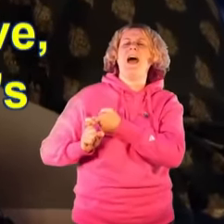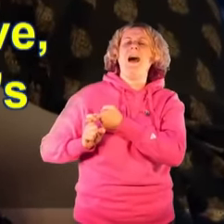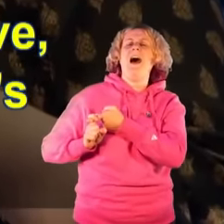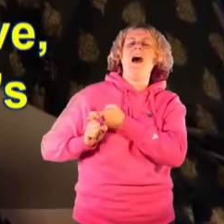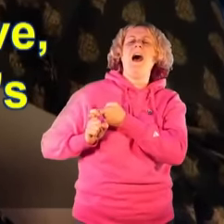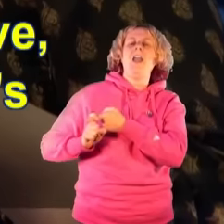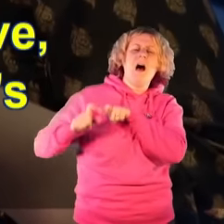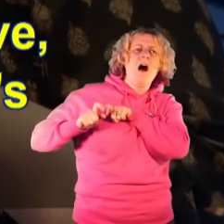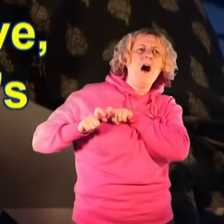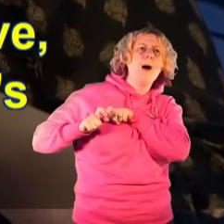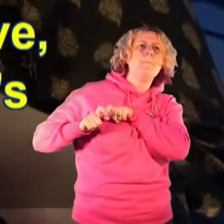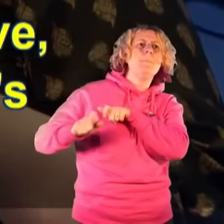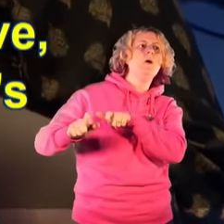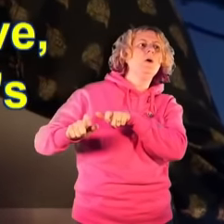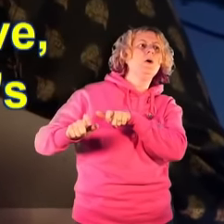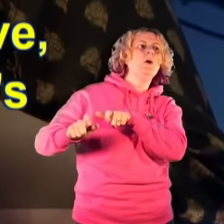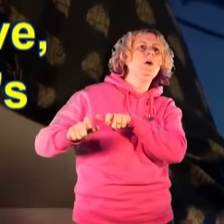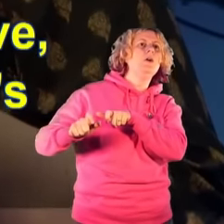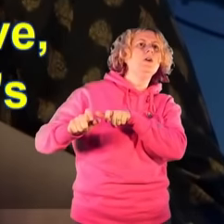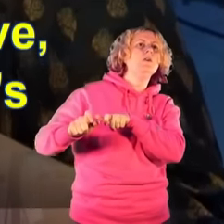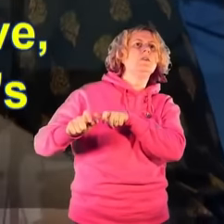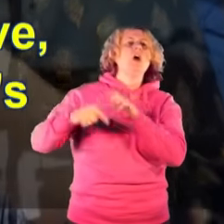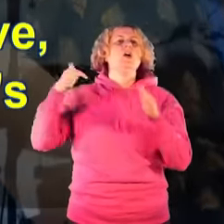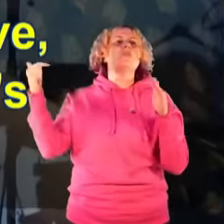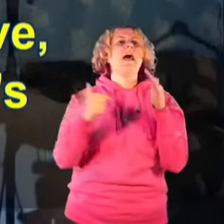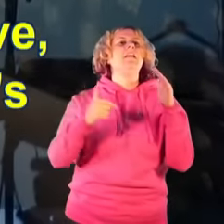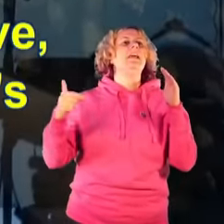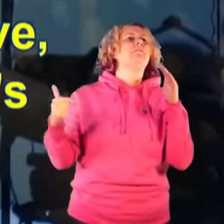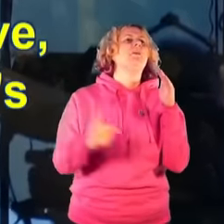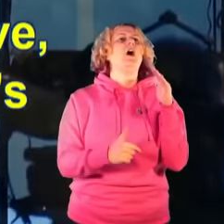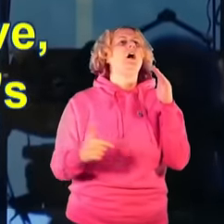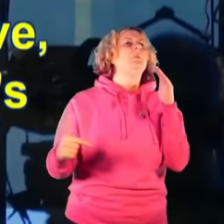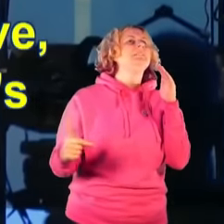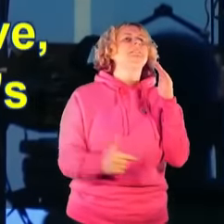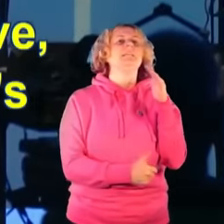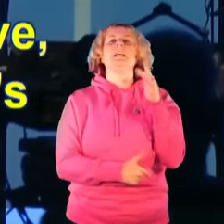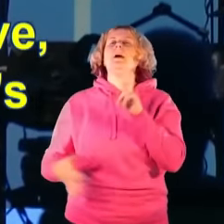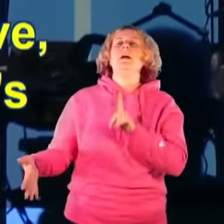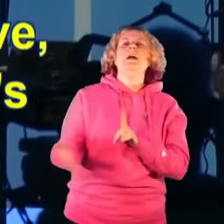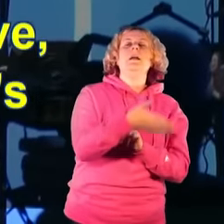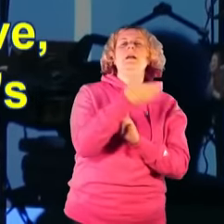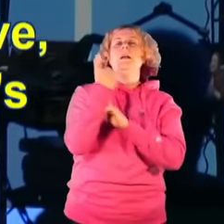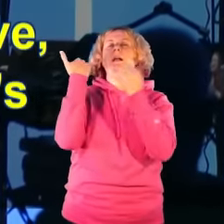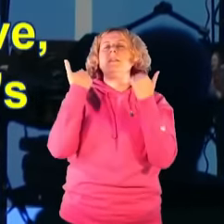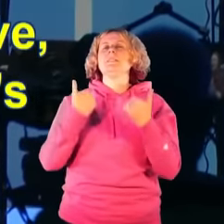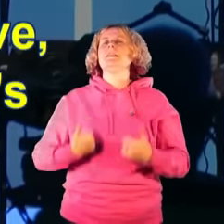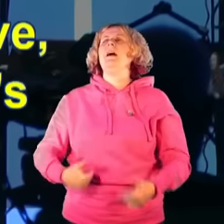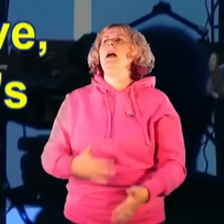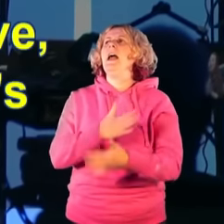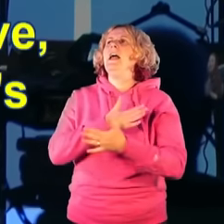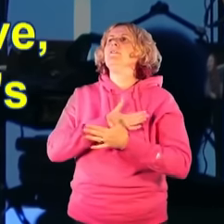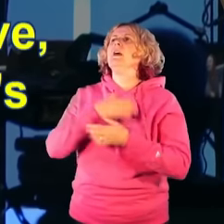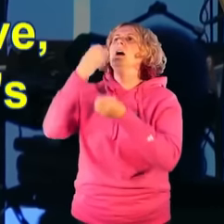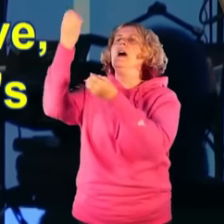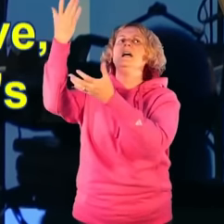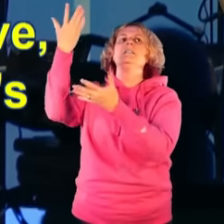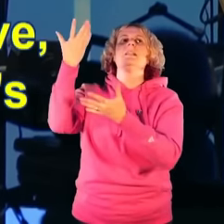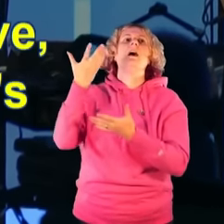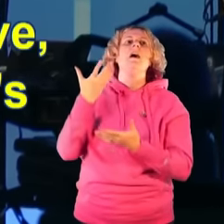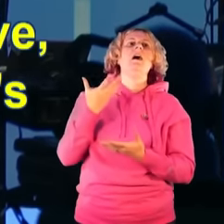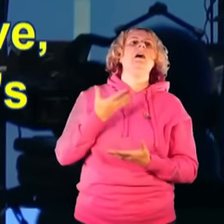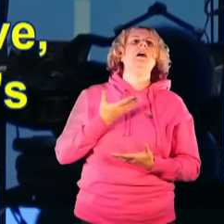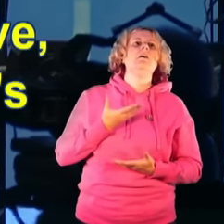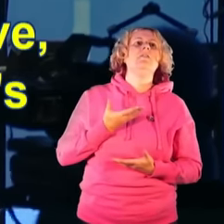which cannot move, grounded firm and deep in the